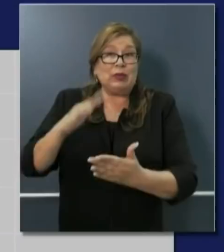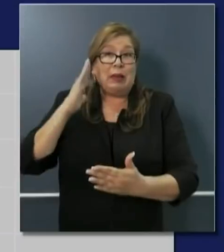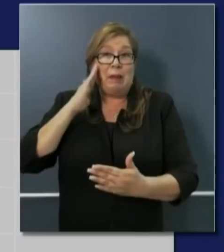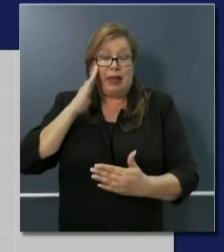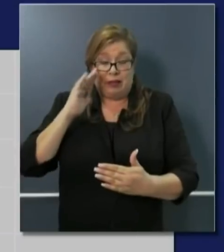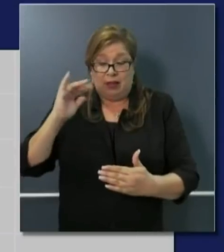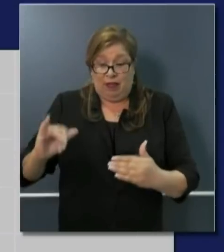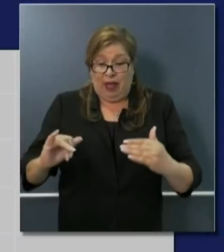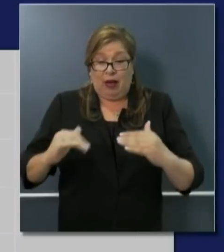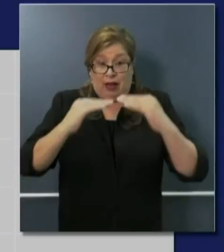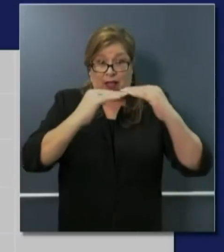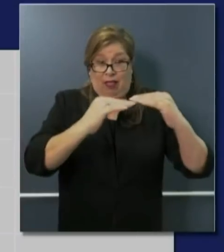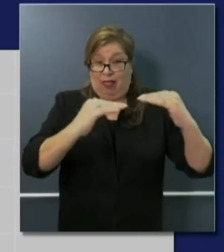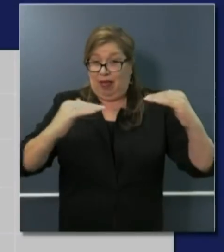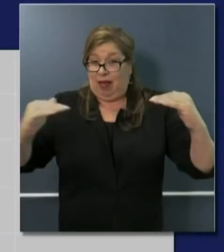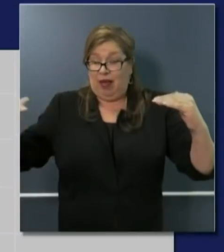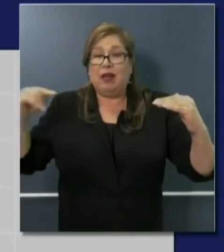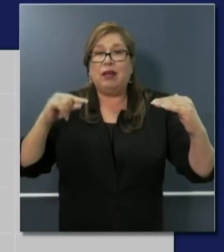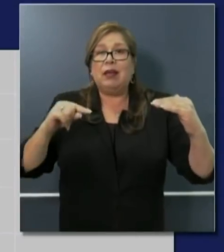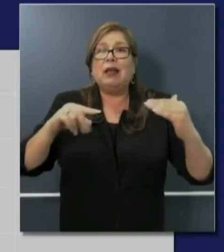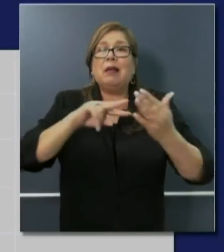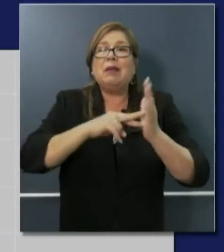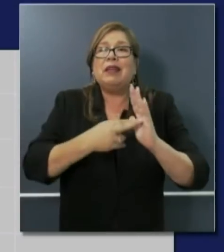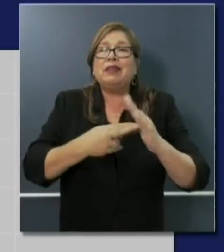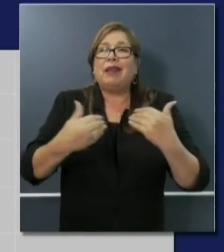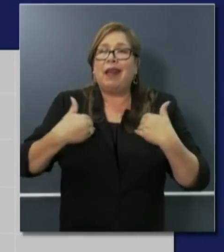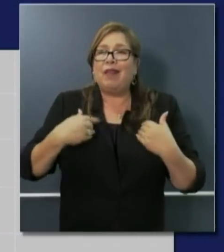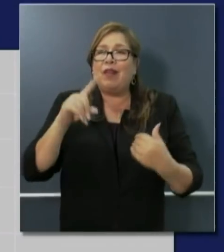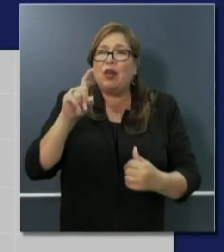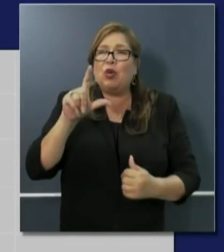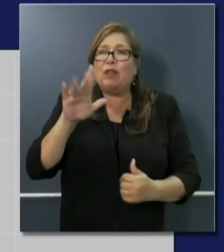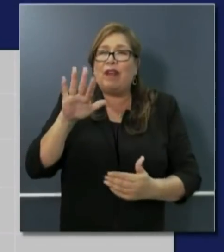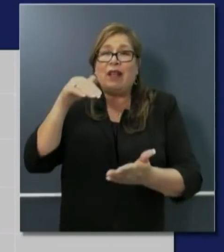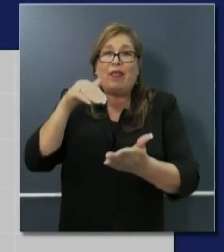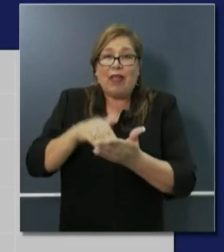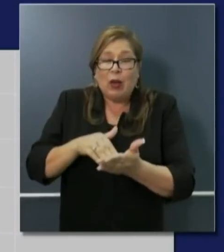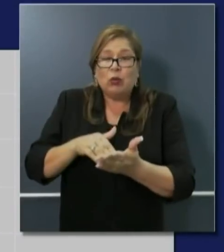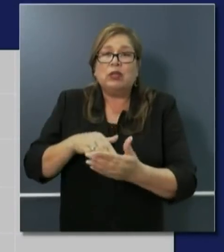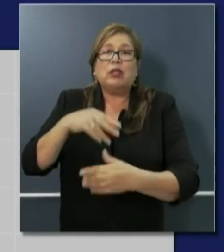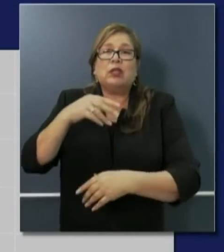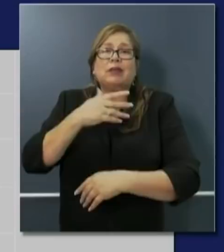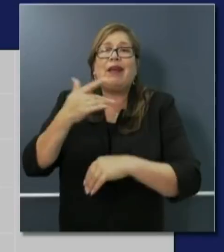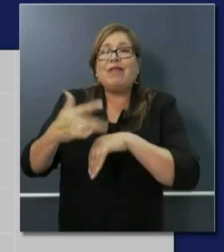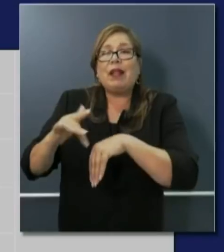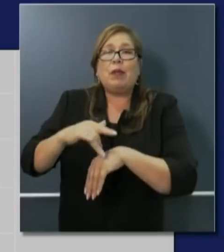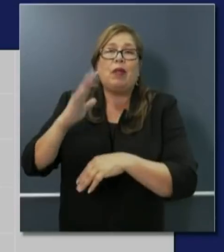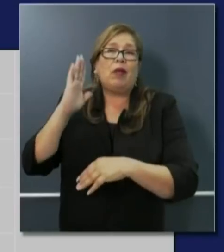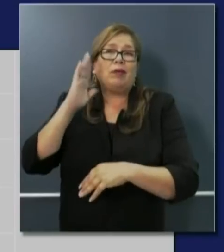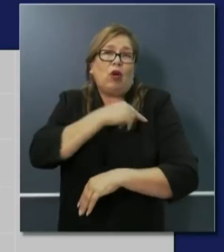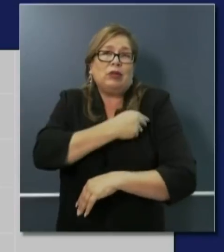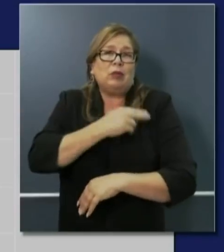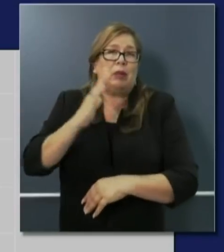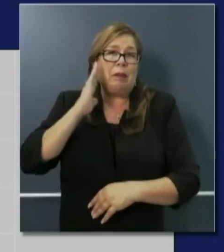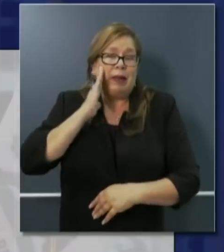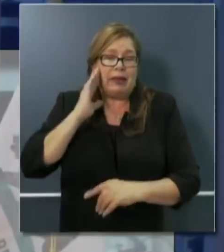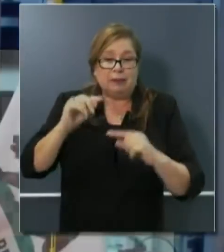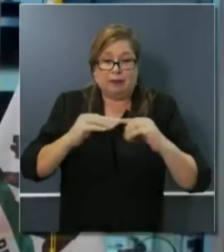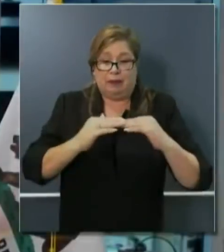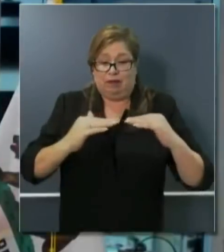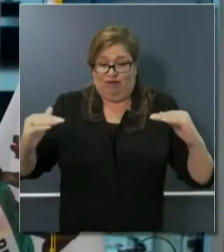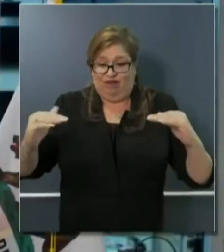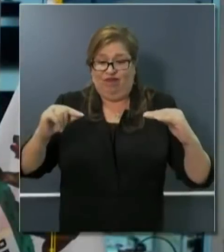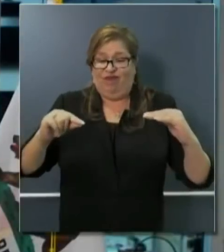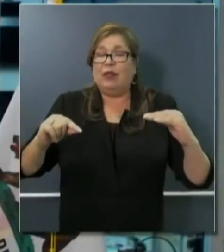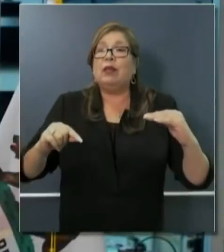represents 125,000 available beds across the state of California. When the governor speaks to 2/3